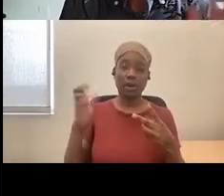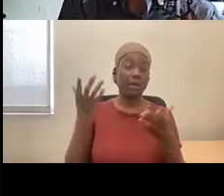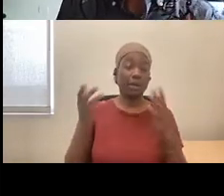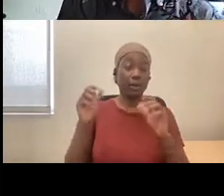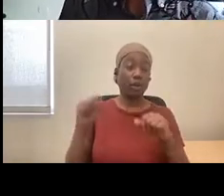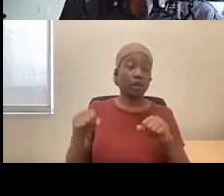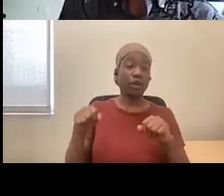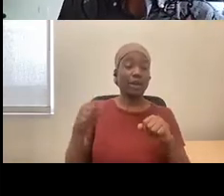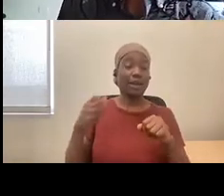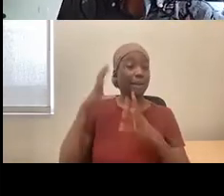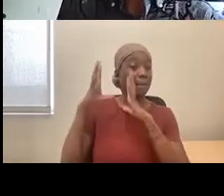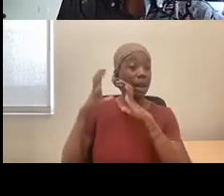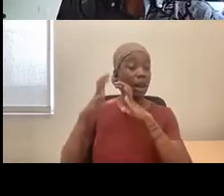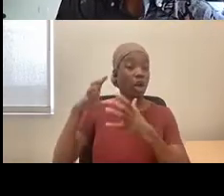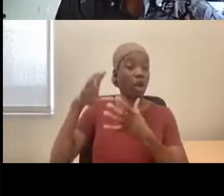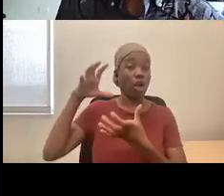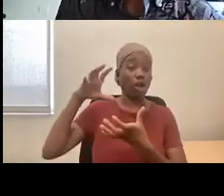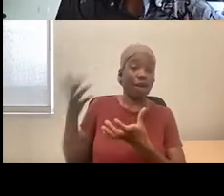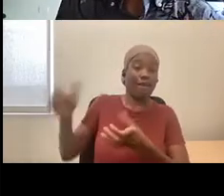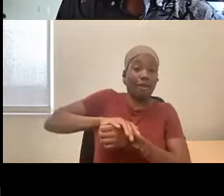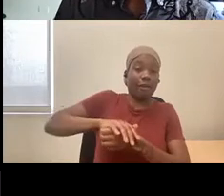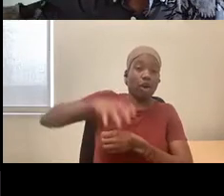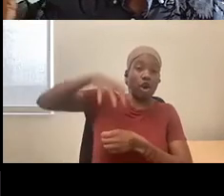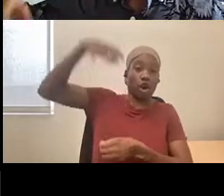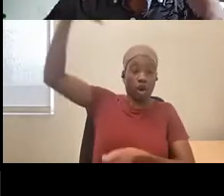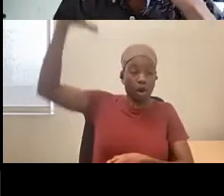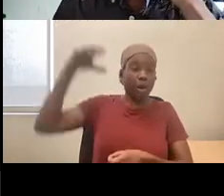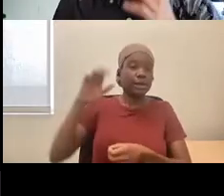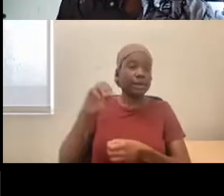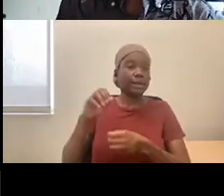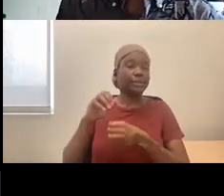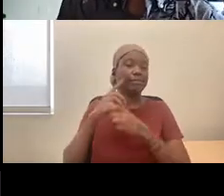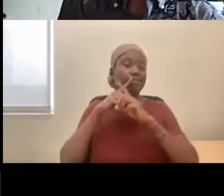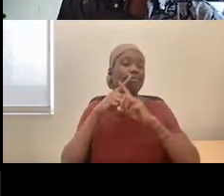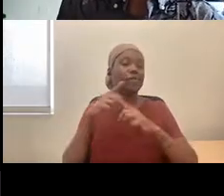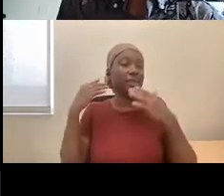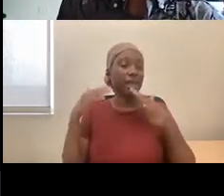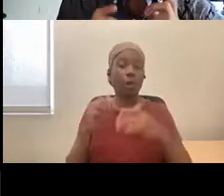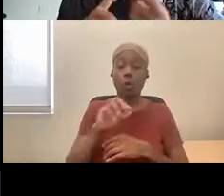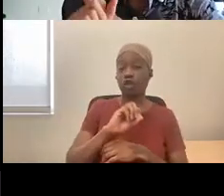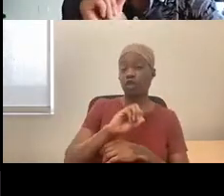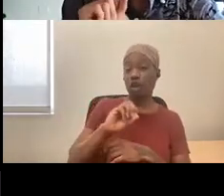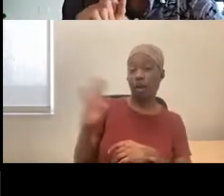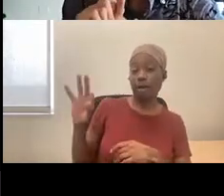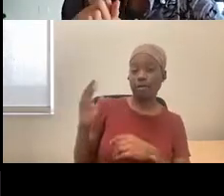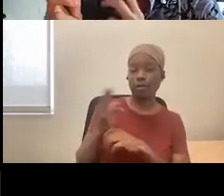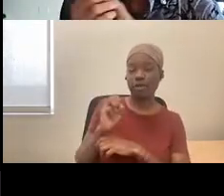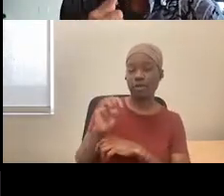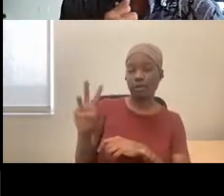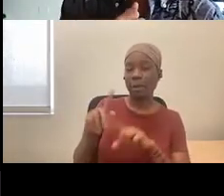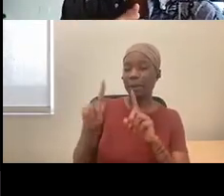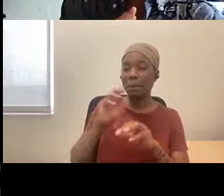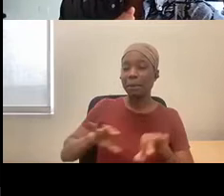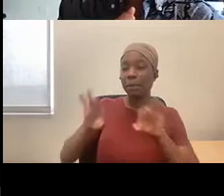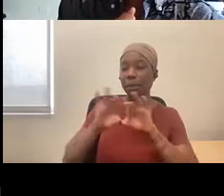turn it off on its through software. But probably just at least identifying them first and